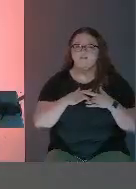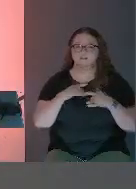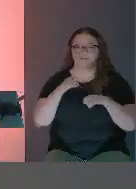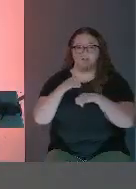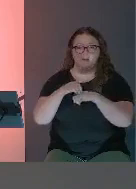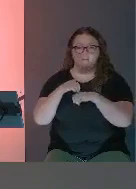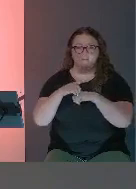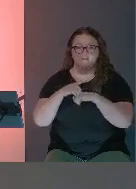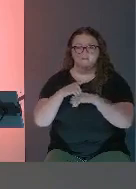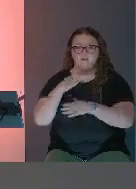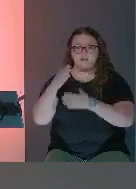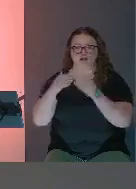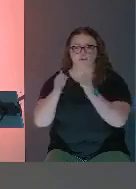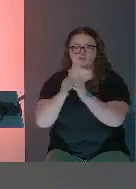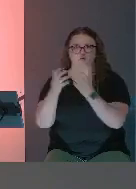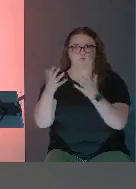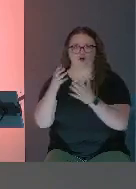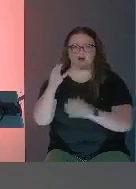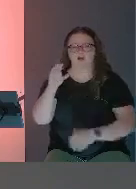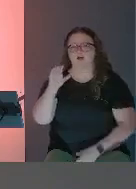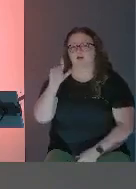club and a spade.